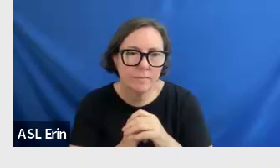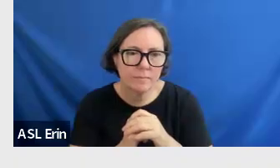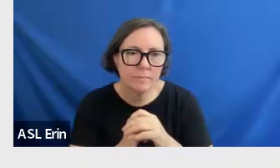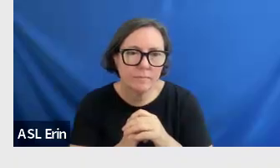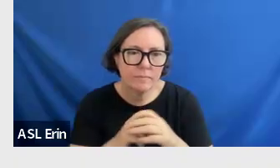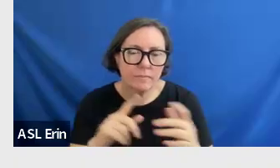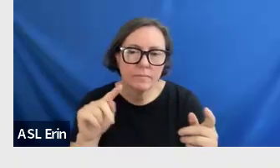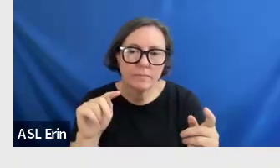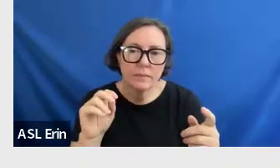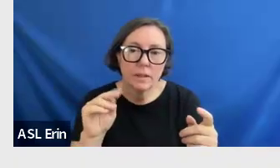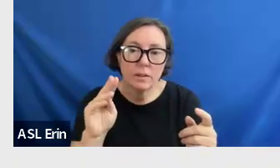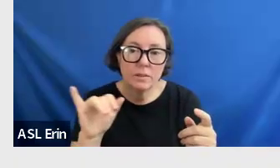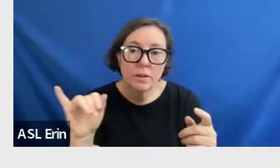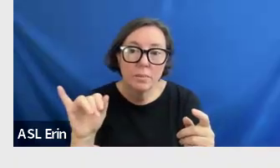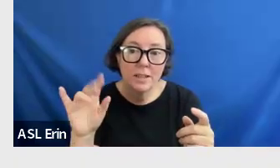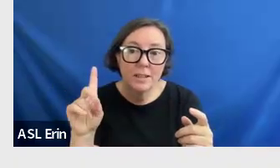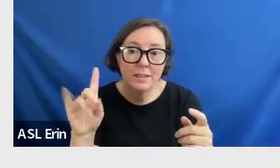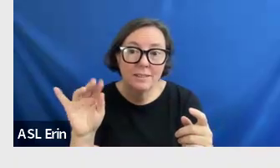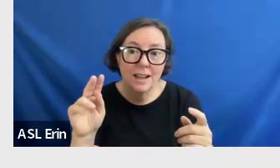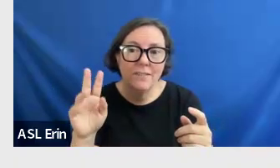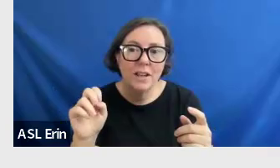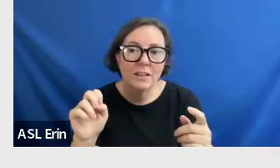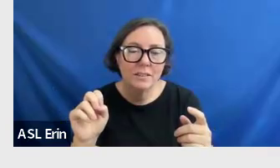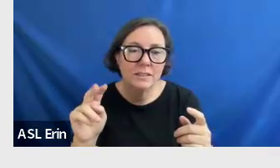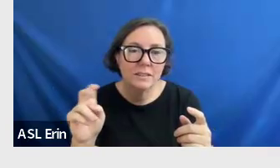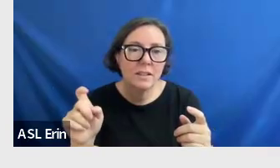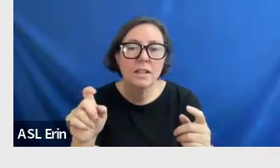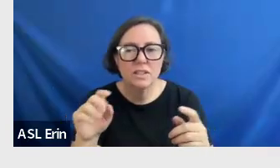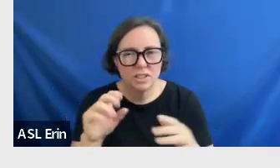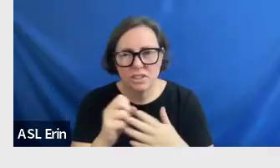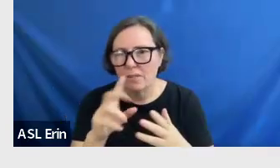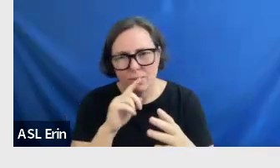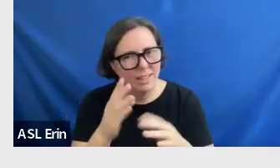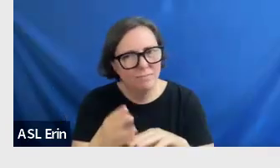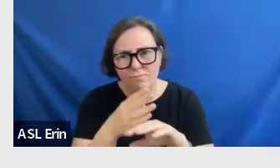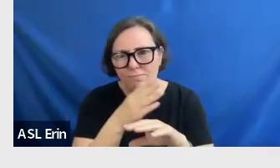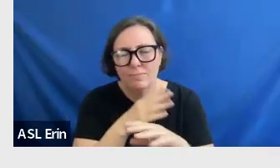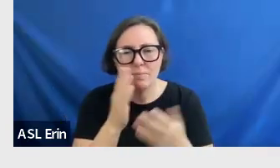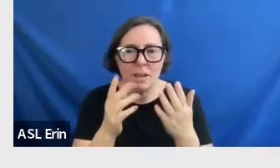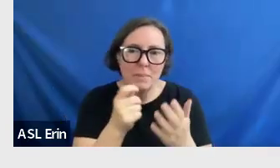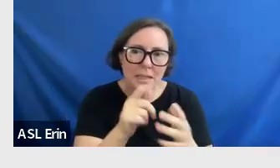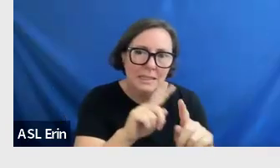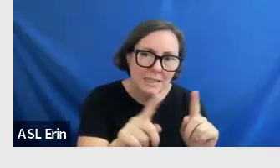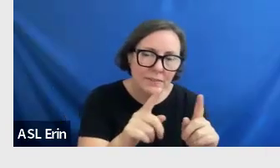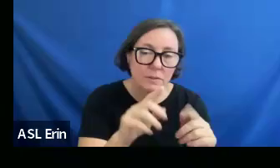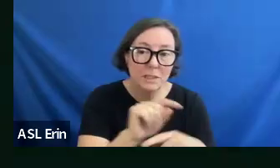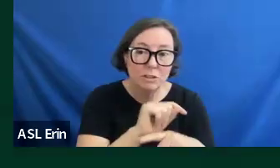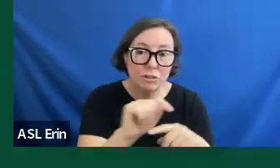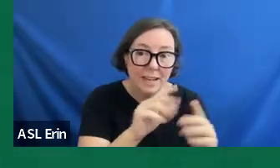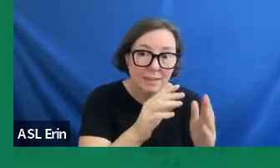Tobii Dynavox software is continuously improving, so there may be slight differences between the actual software and our training